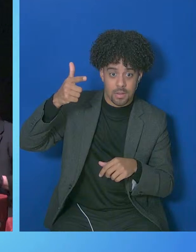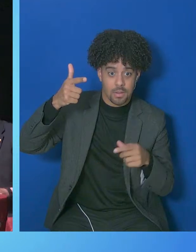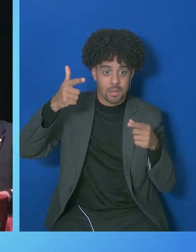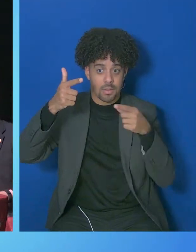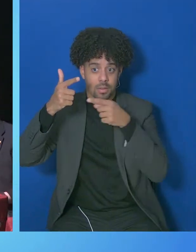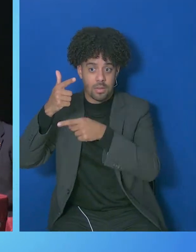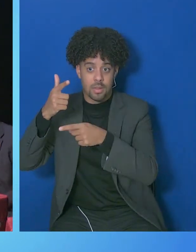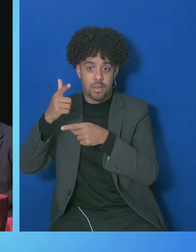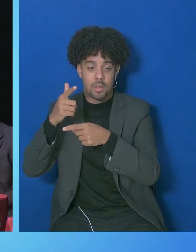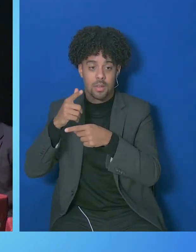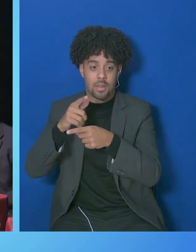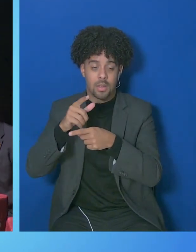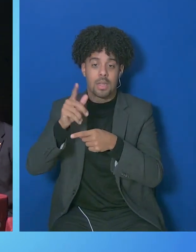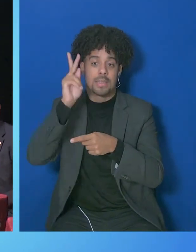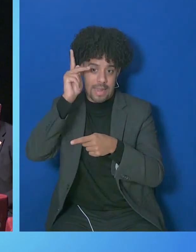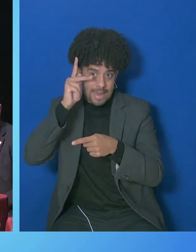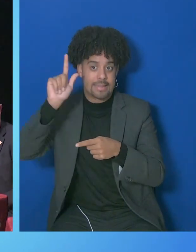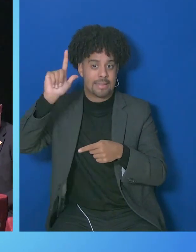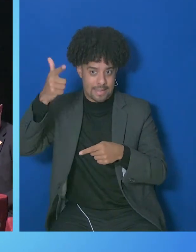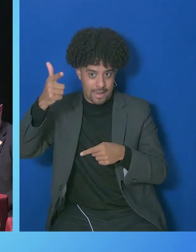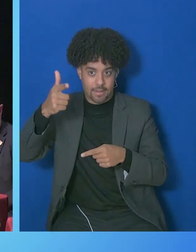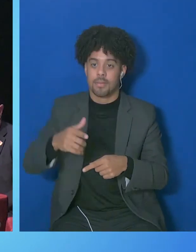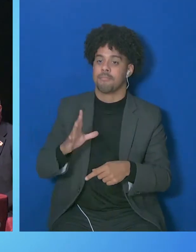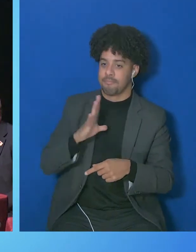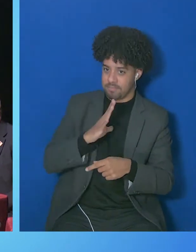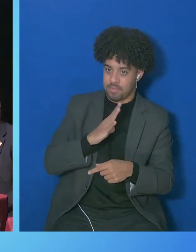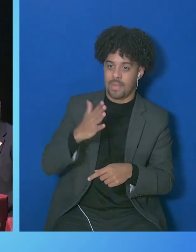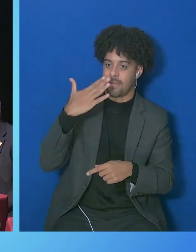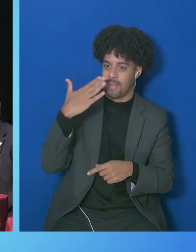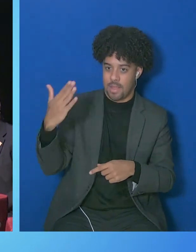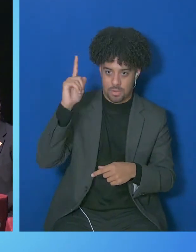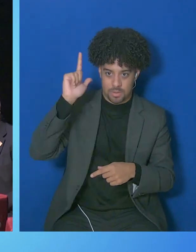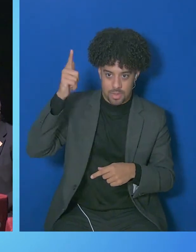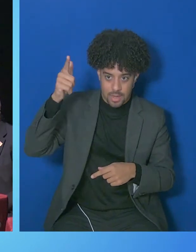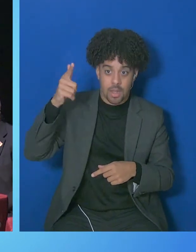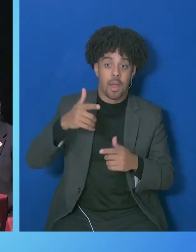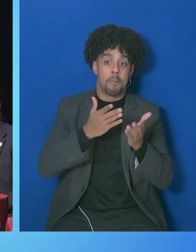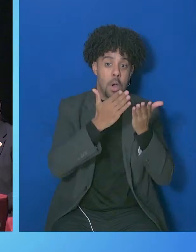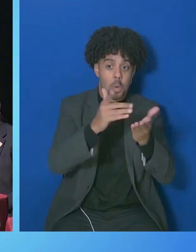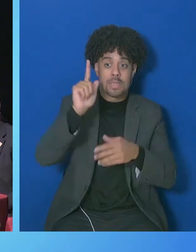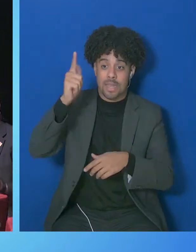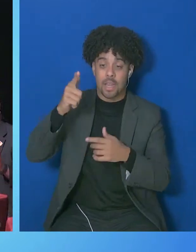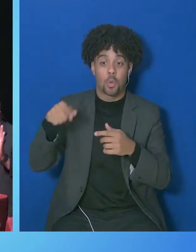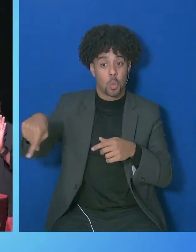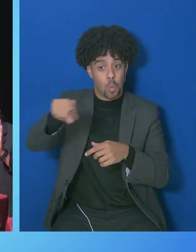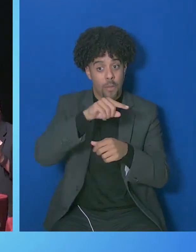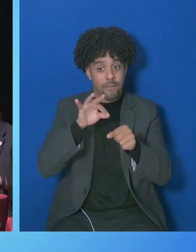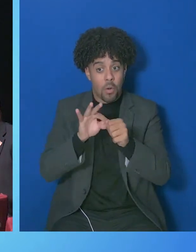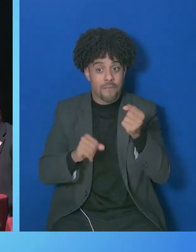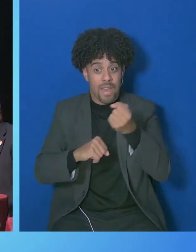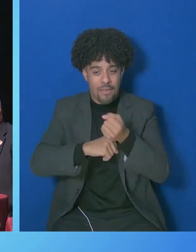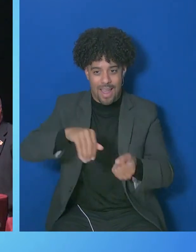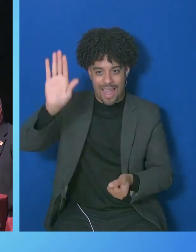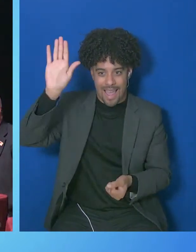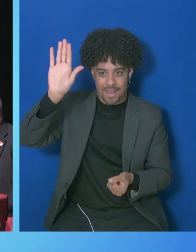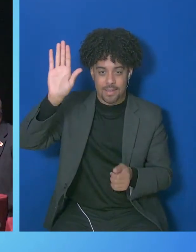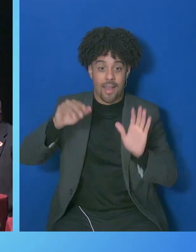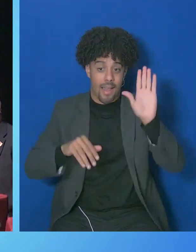Thank you, Commissioner Sanko. Second. I have a motion and a second. All those in favor say aye. Aye.